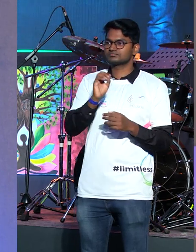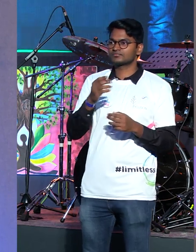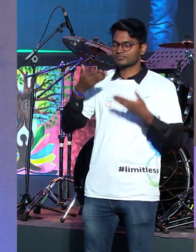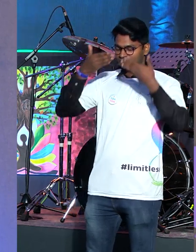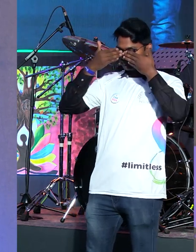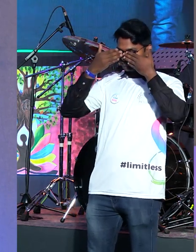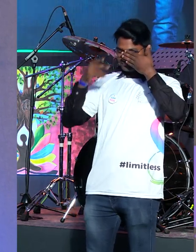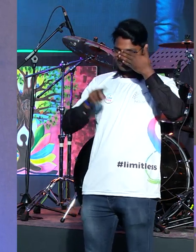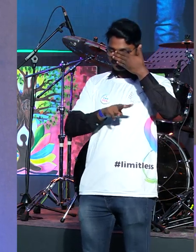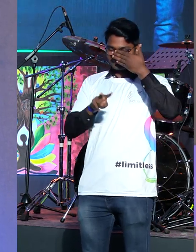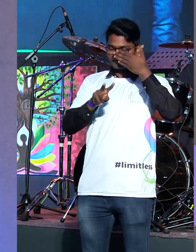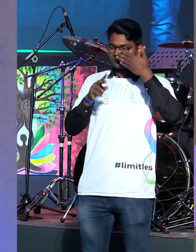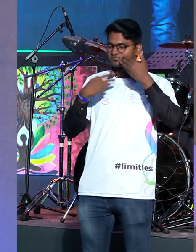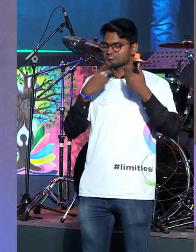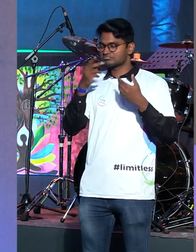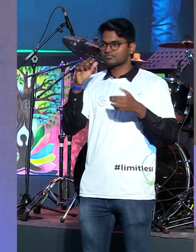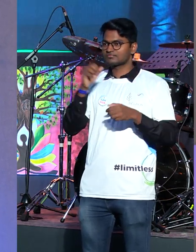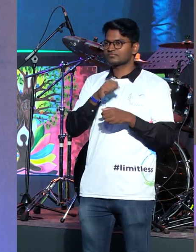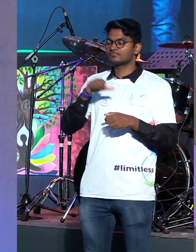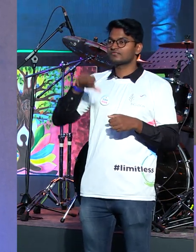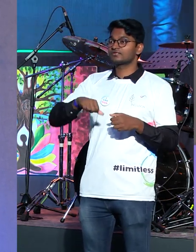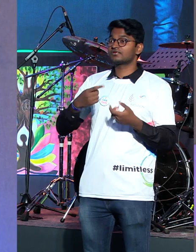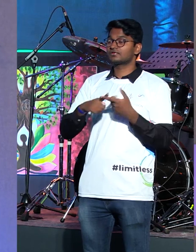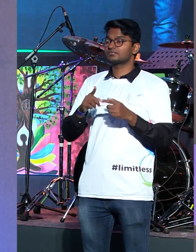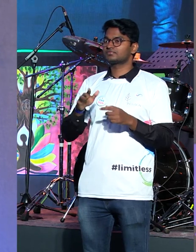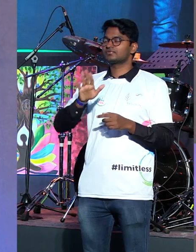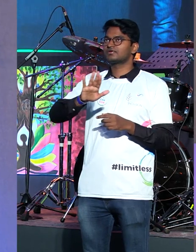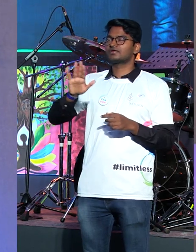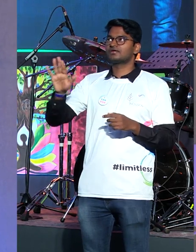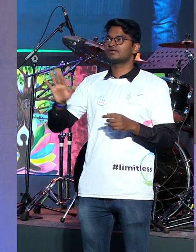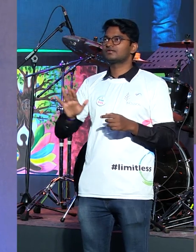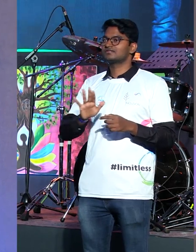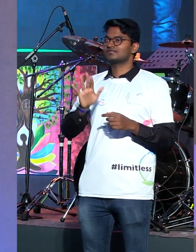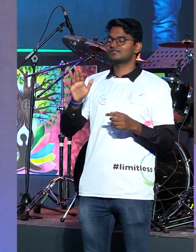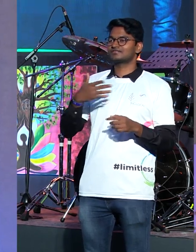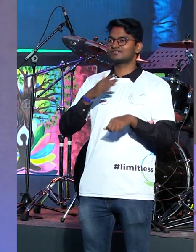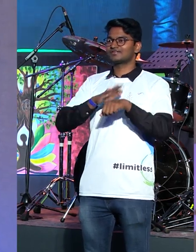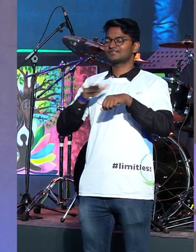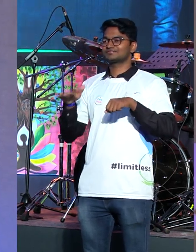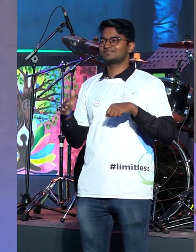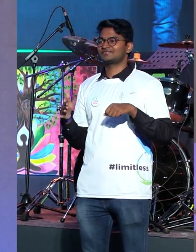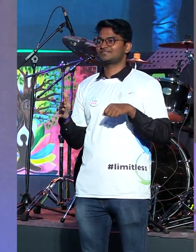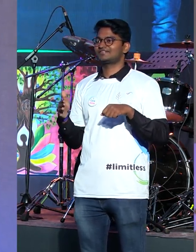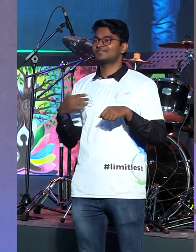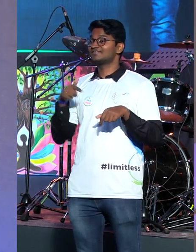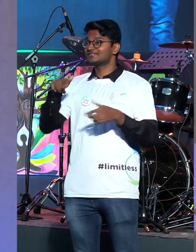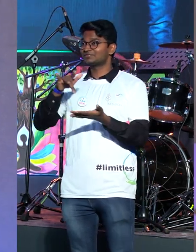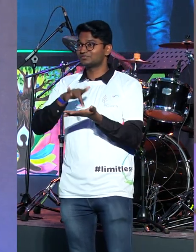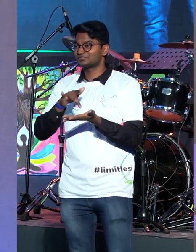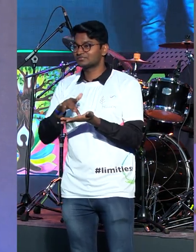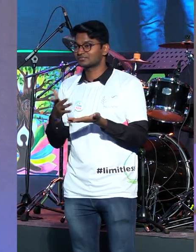then the voices came and it was just, I mean, already I felt like I was experiencing. This is not a place where